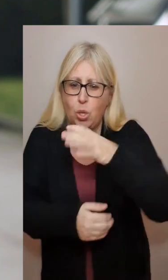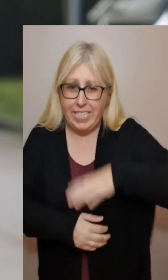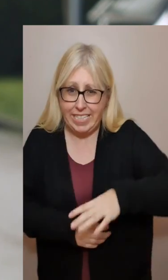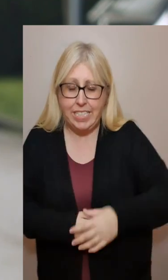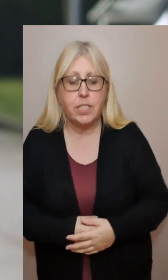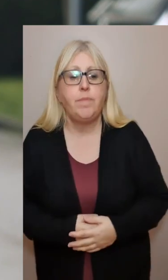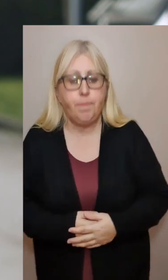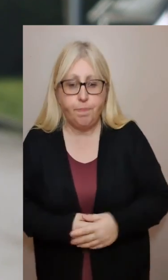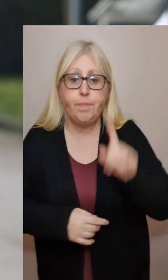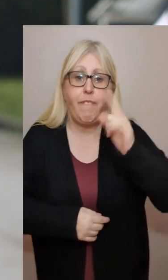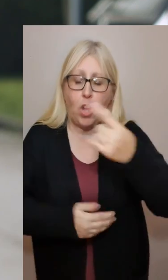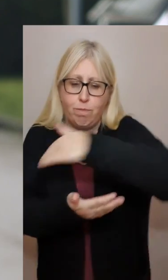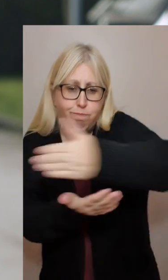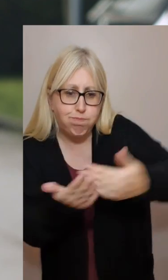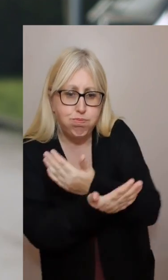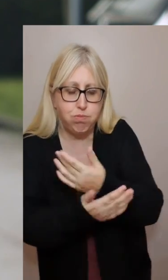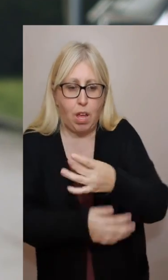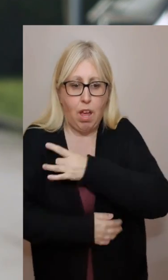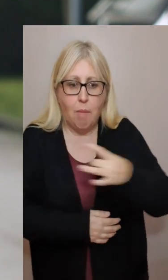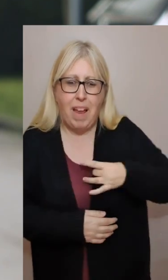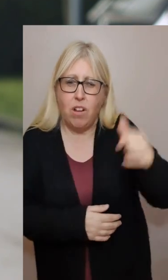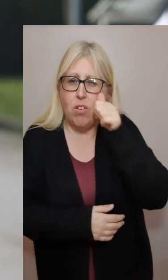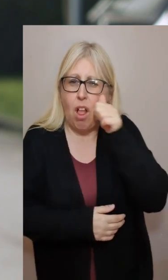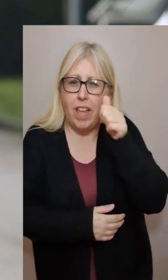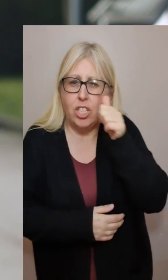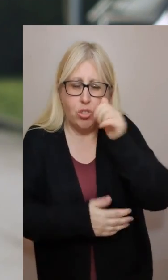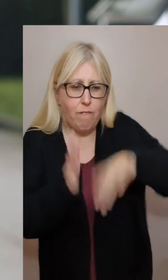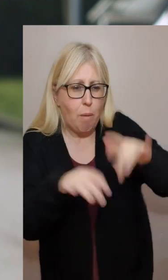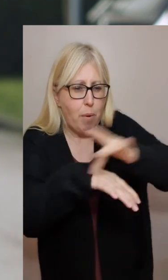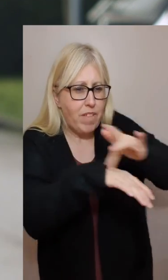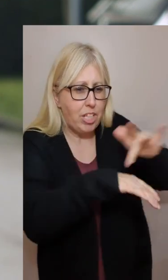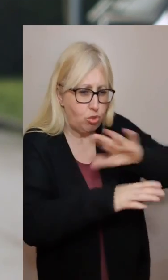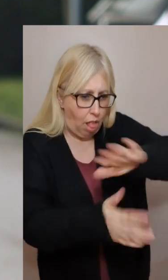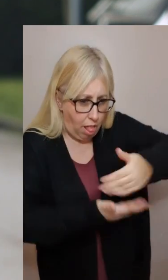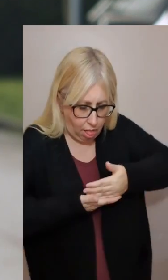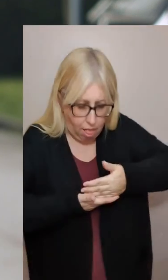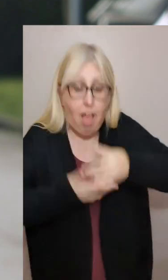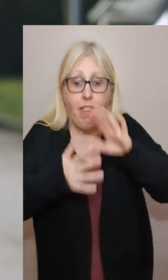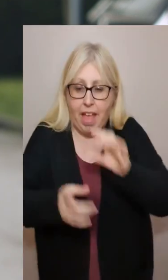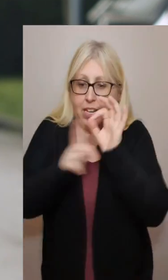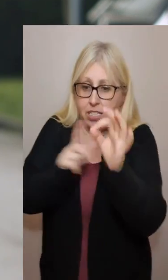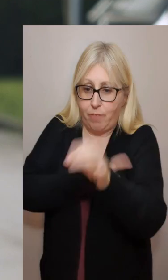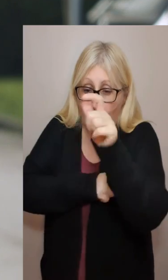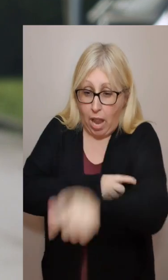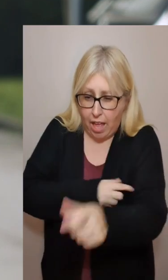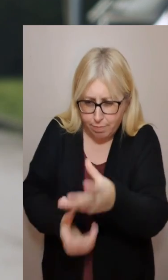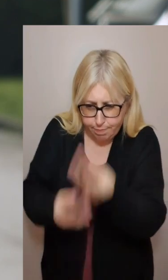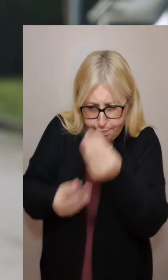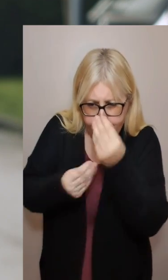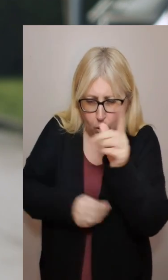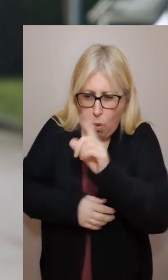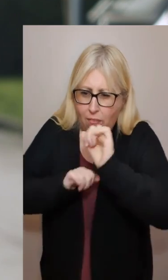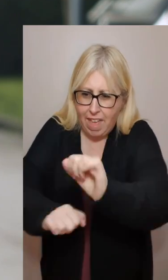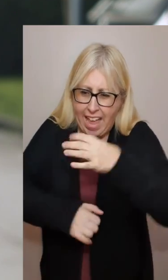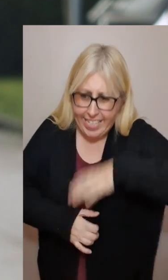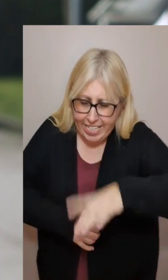different professions, and then we interview the client to see what their needs are and what their abilities